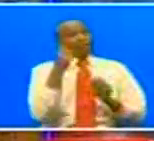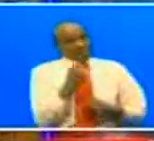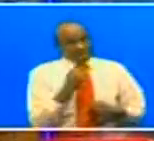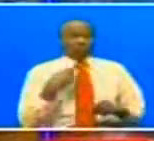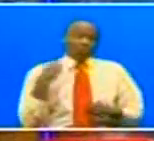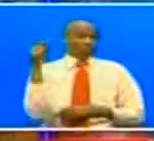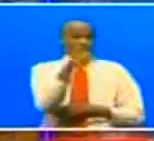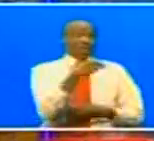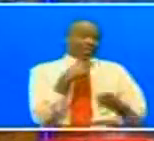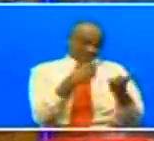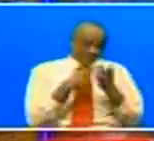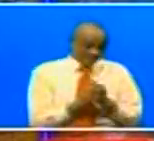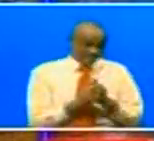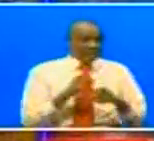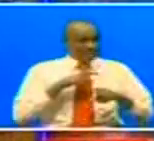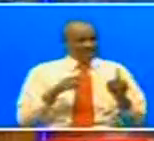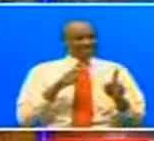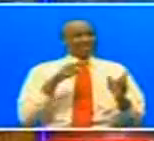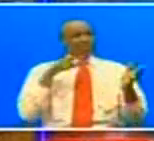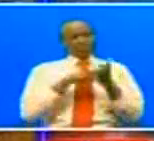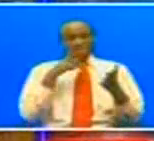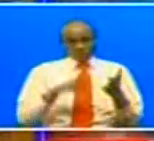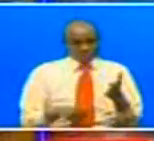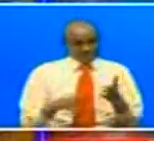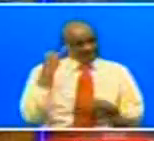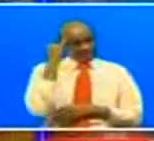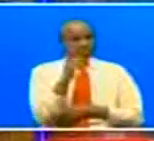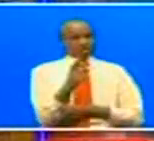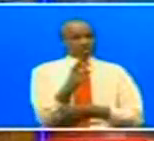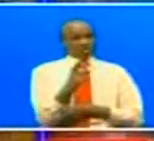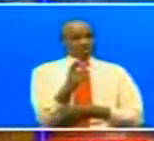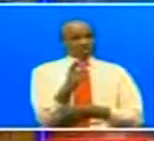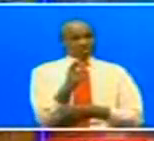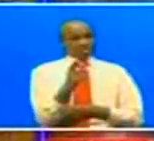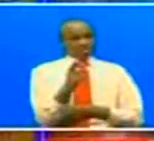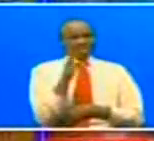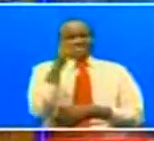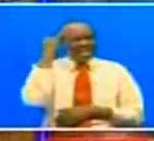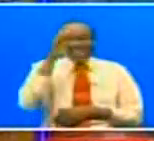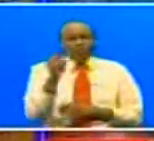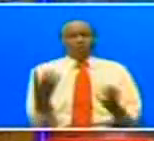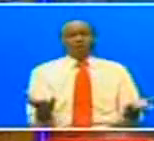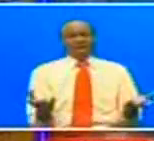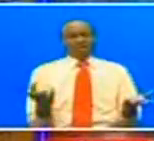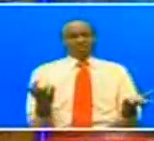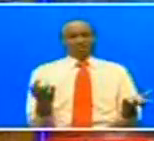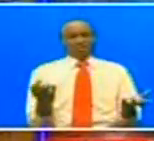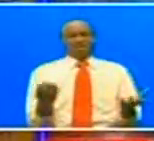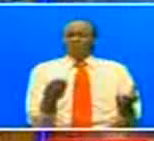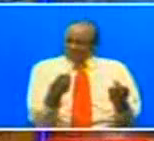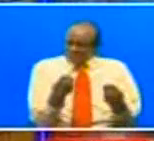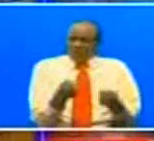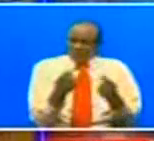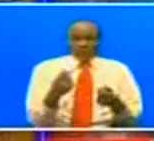that. But your point on ideology is the key one I am making. So where are these ideas coming from? Actually, very few of them